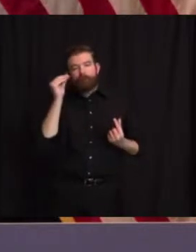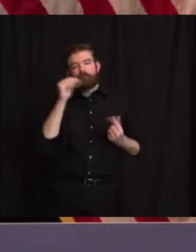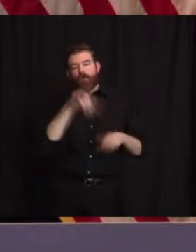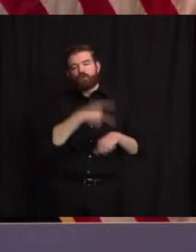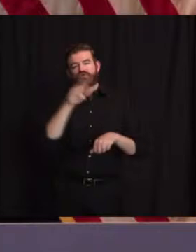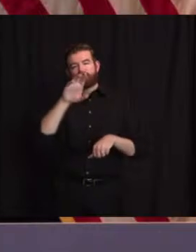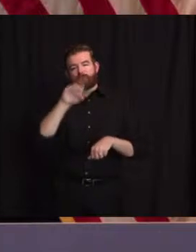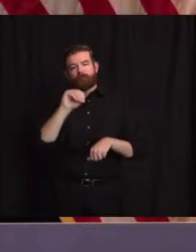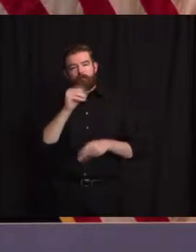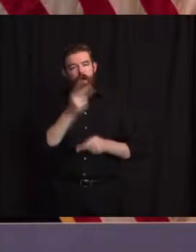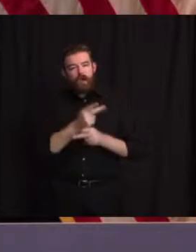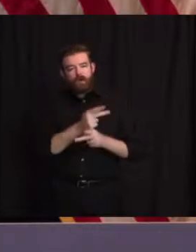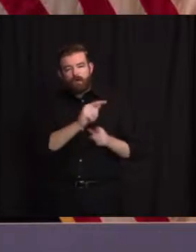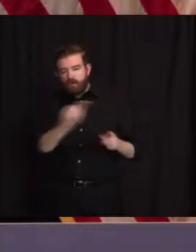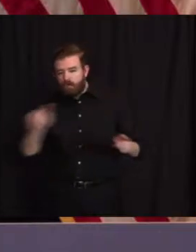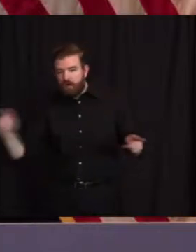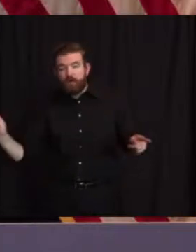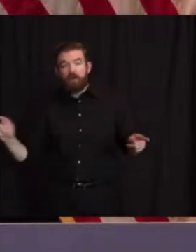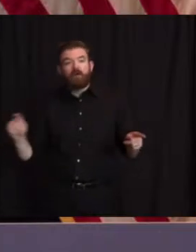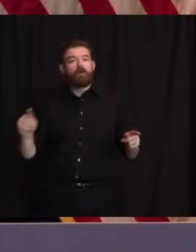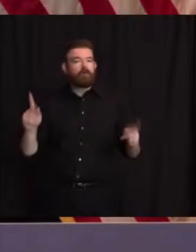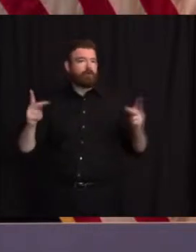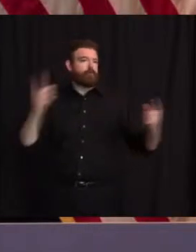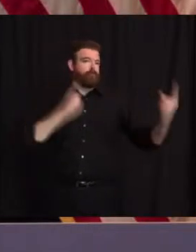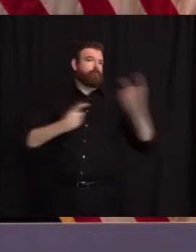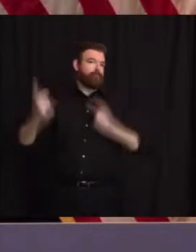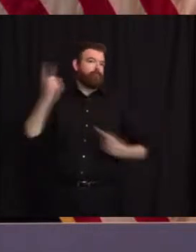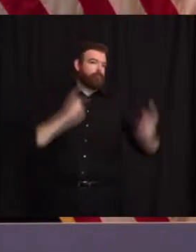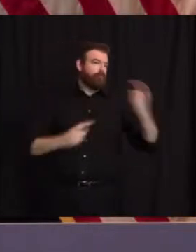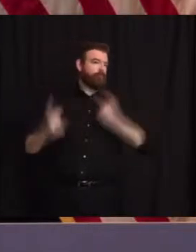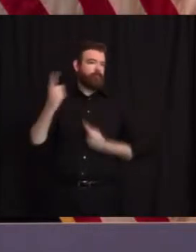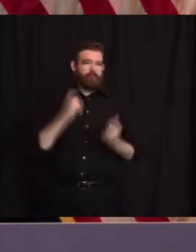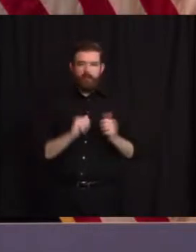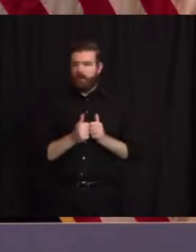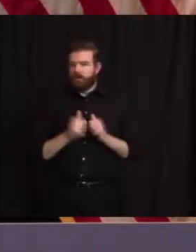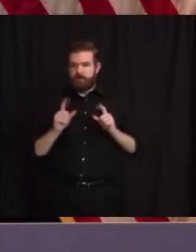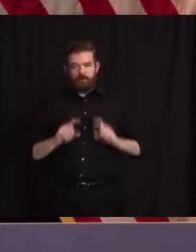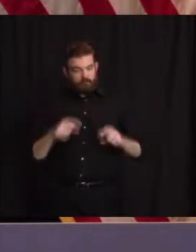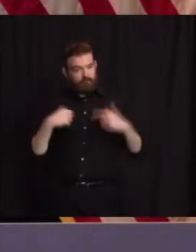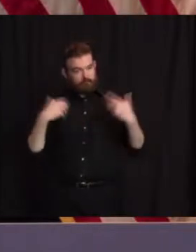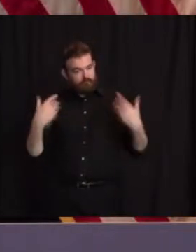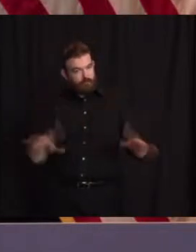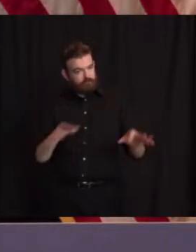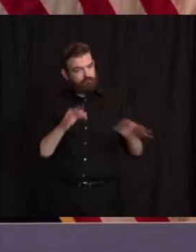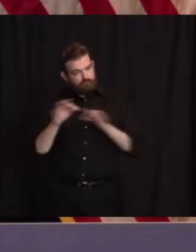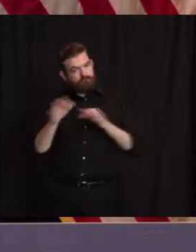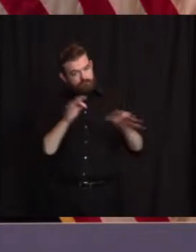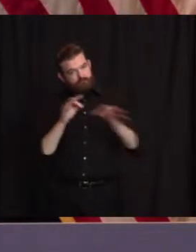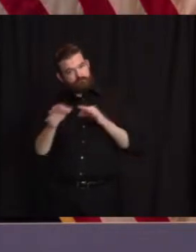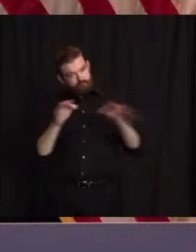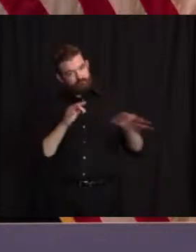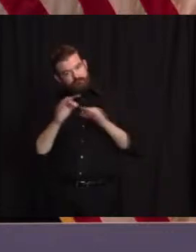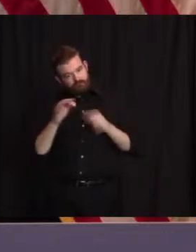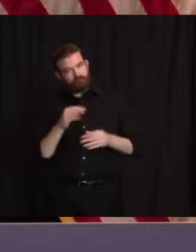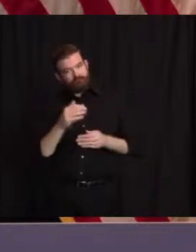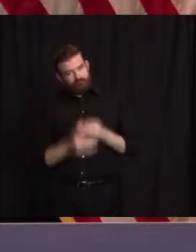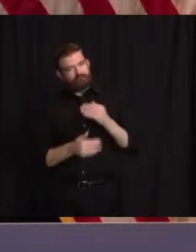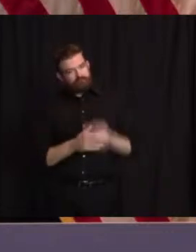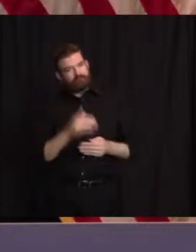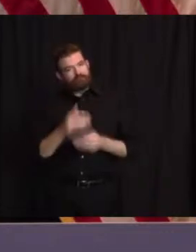everyone was asking. This was World War III, and we've gone through, I think, a very